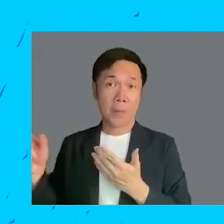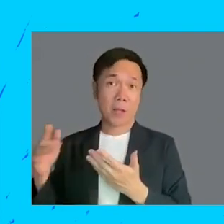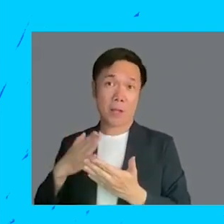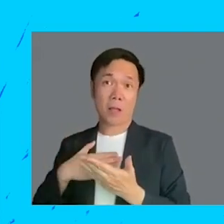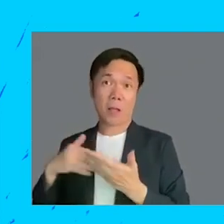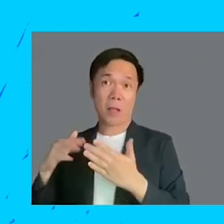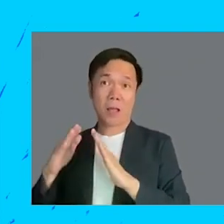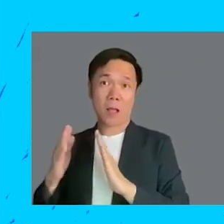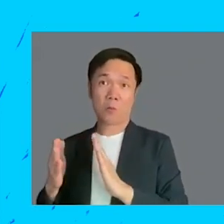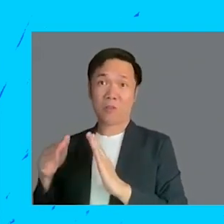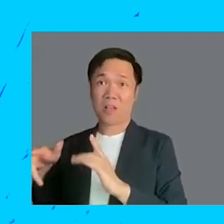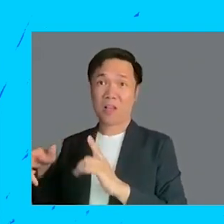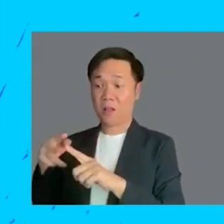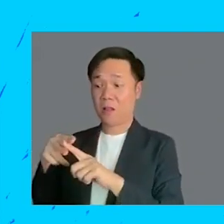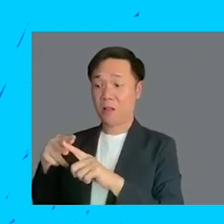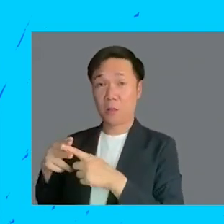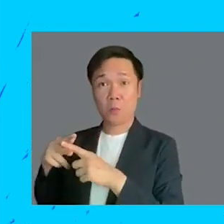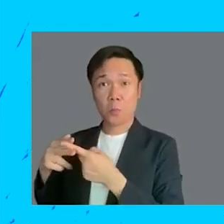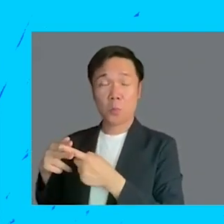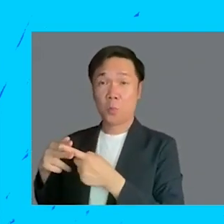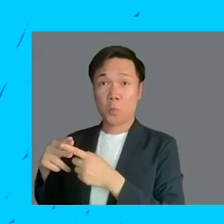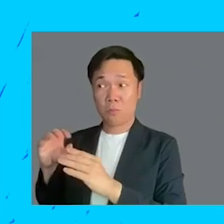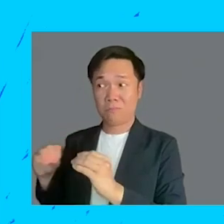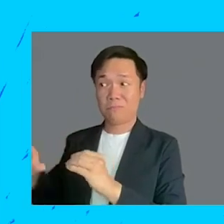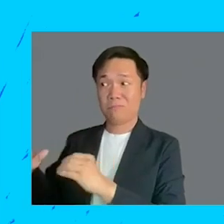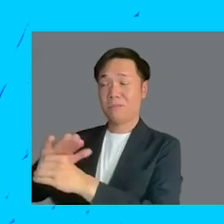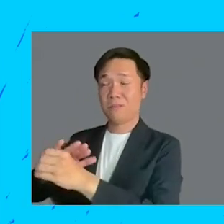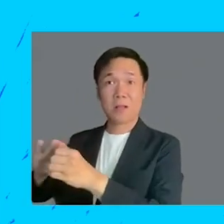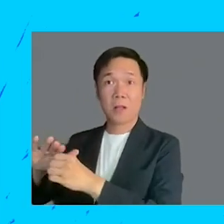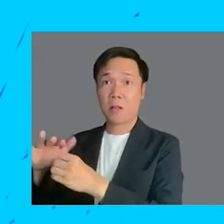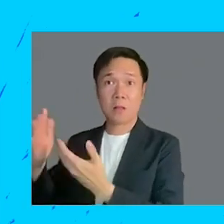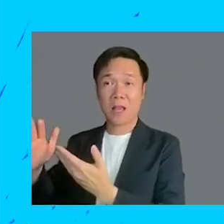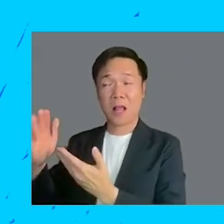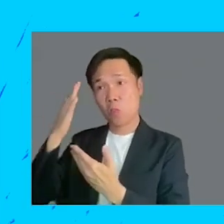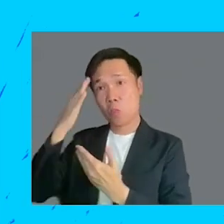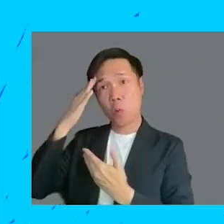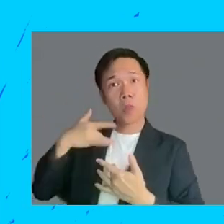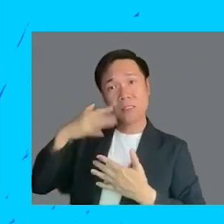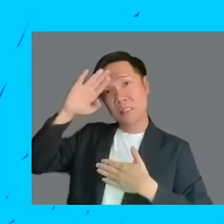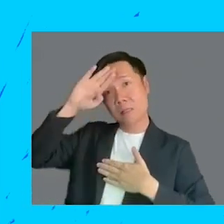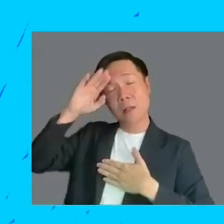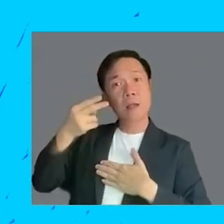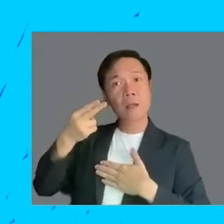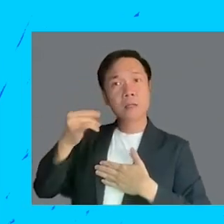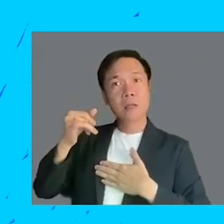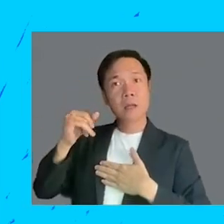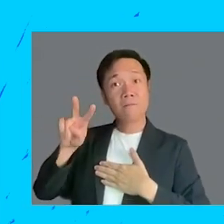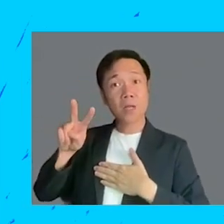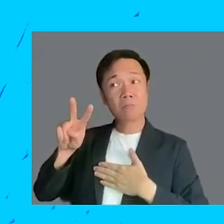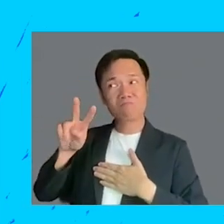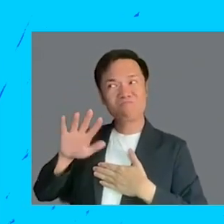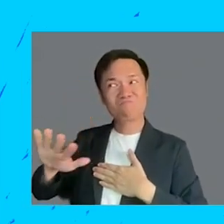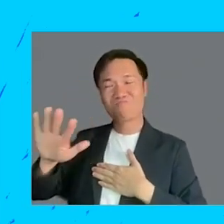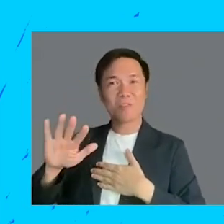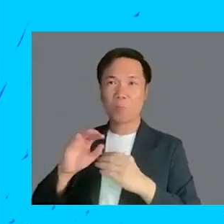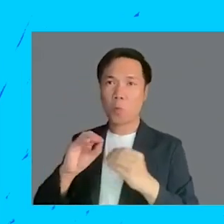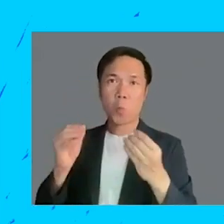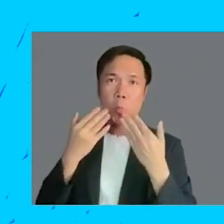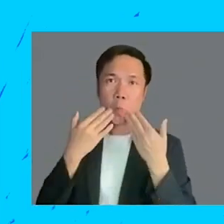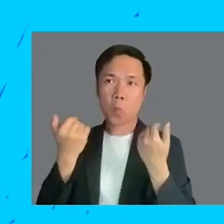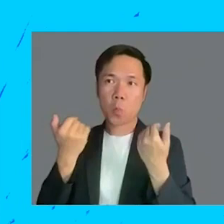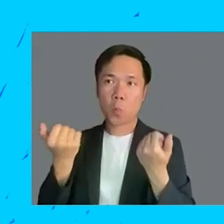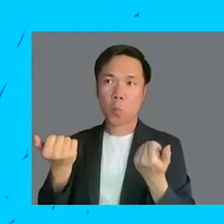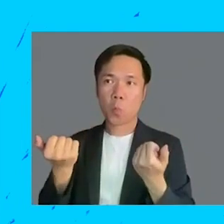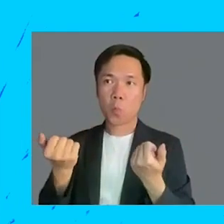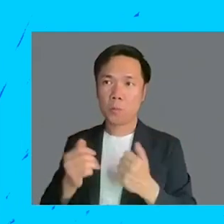monitor these tests. When facilities do have them, they are not affordable to young people. The Minister of